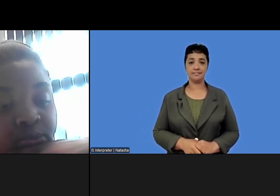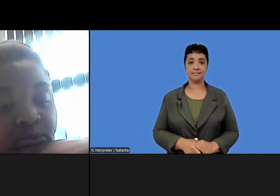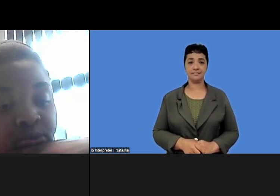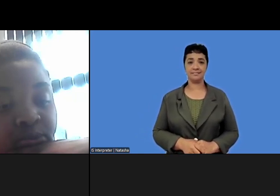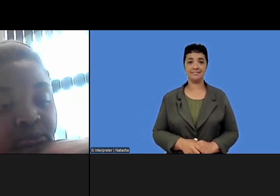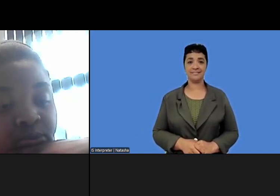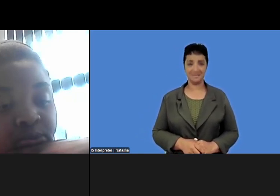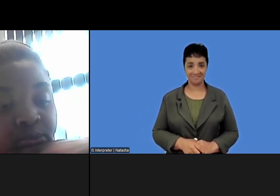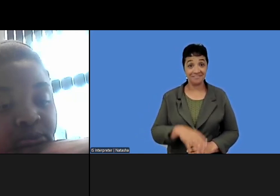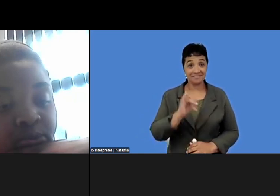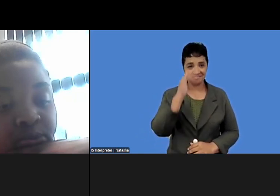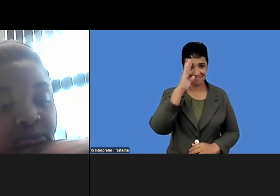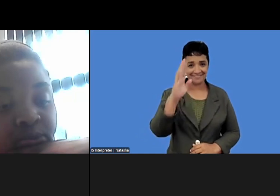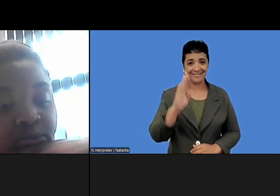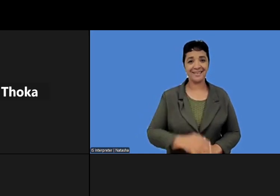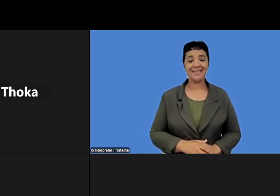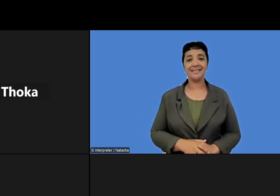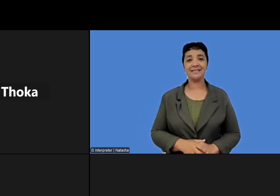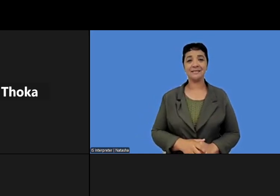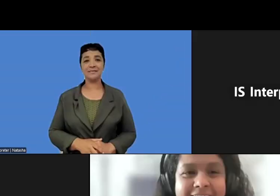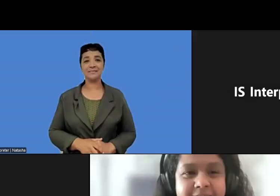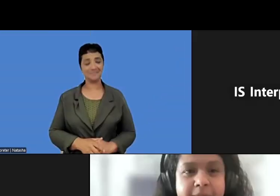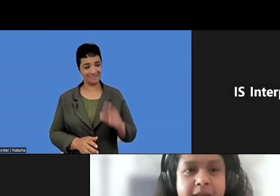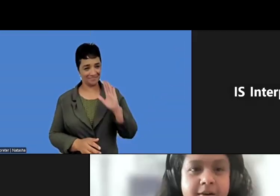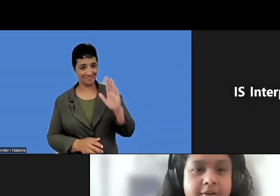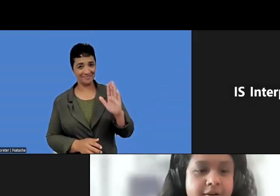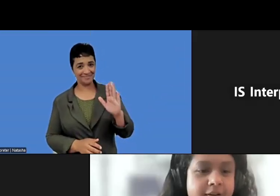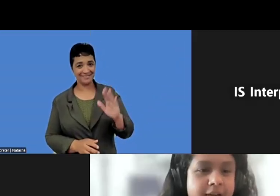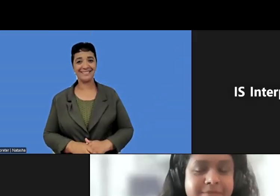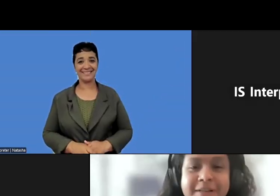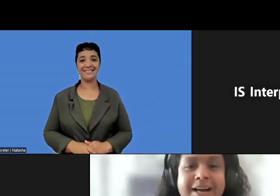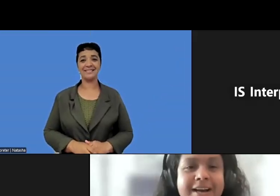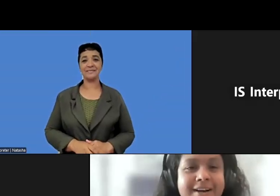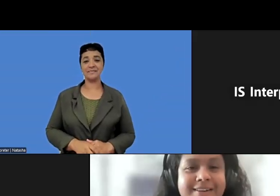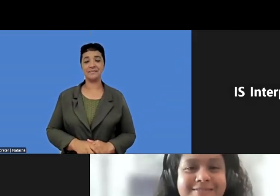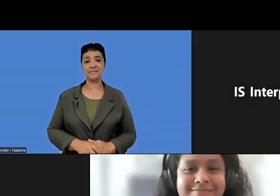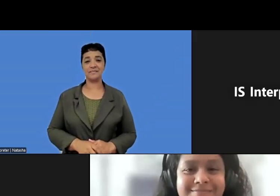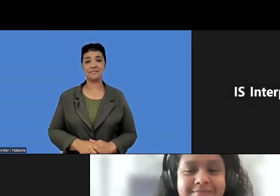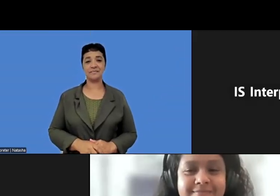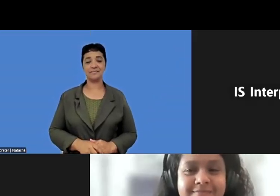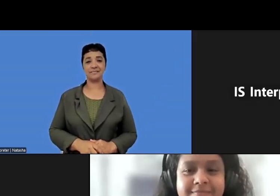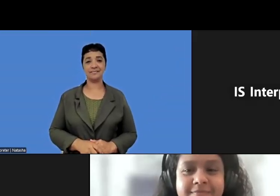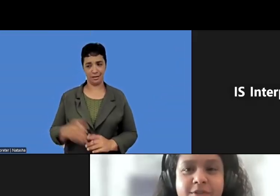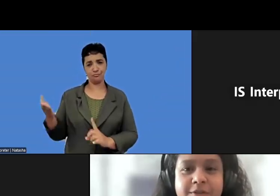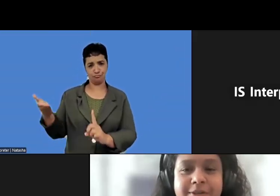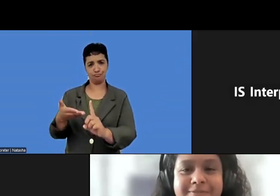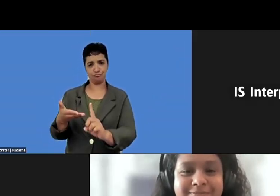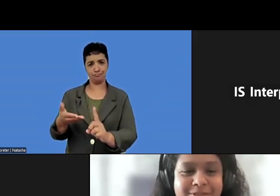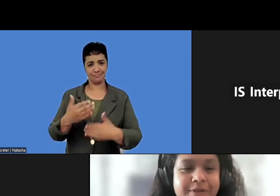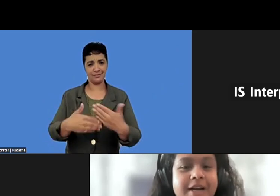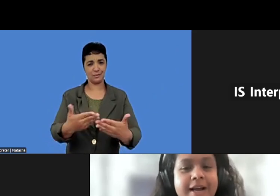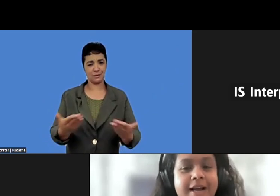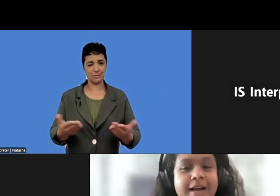Yes. Hi. Hello, Hi, everyone. Richa. Hi, Sabiha. Yeah, Yes, please go ahead. Thank you. sure.